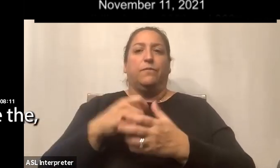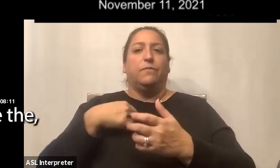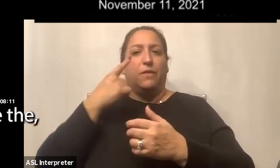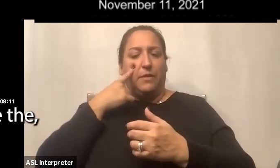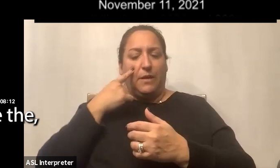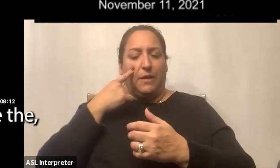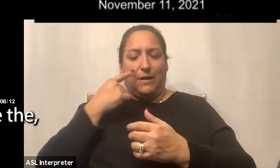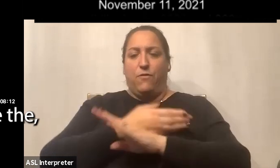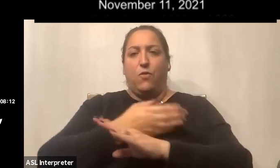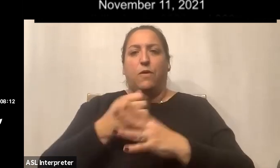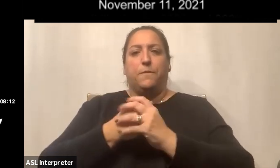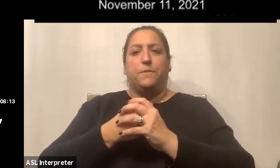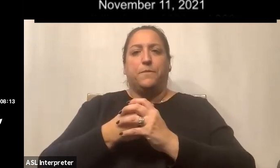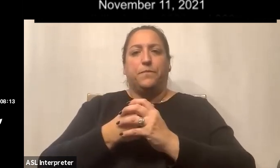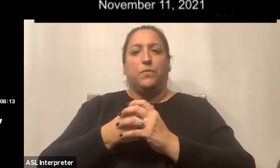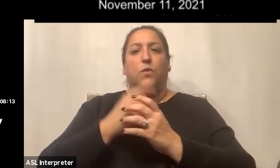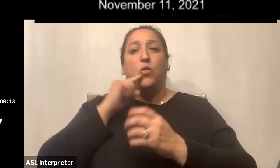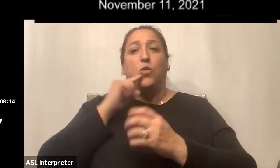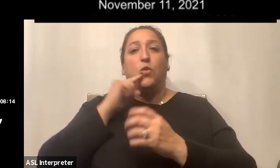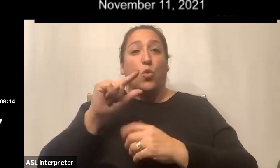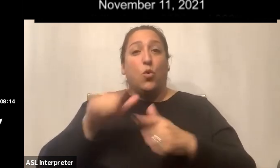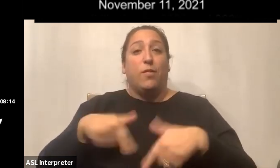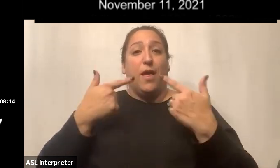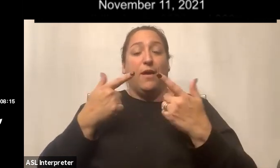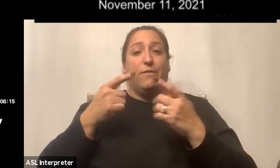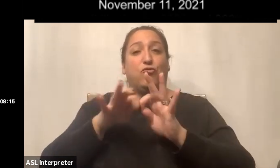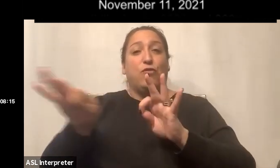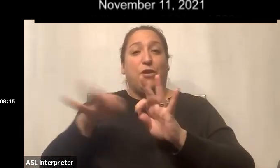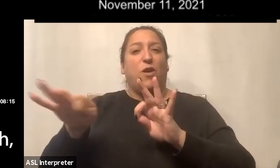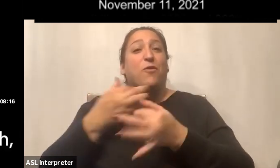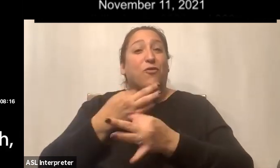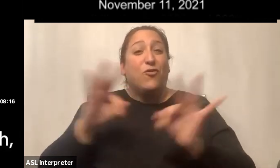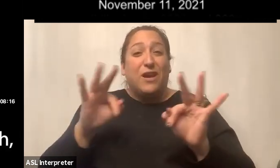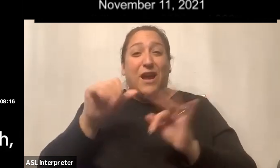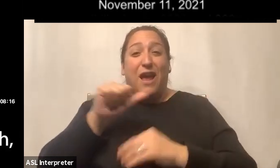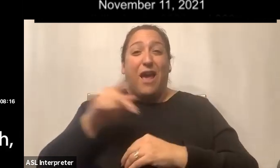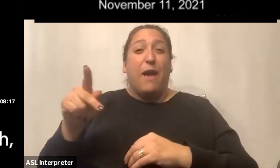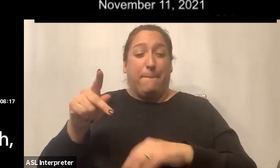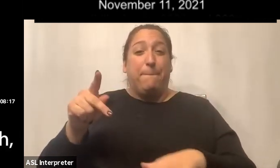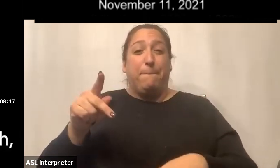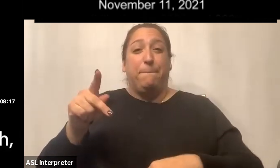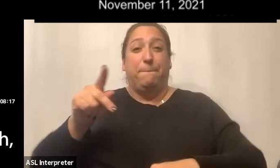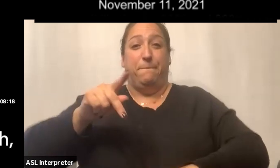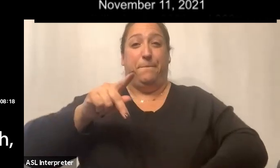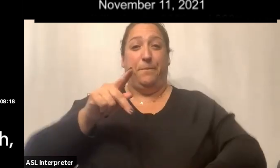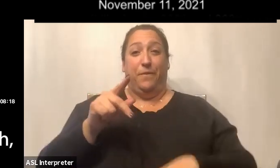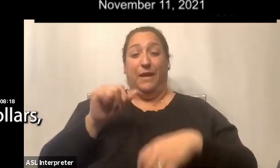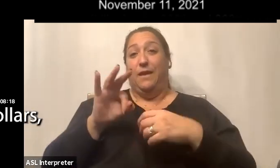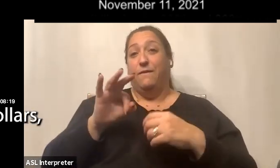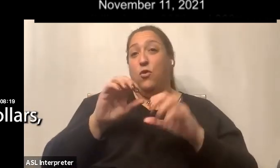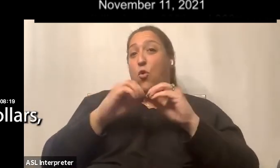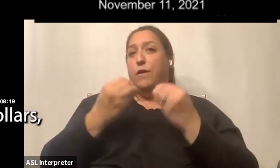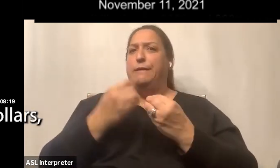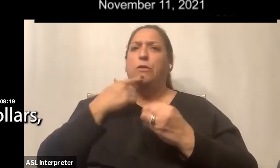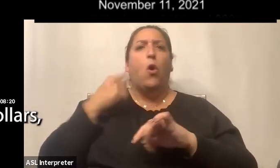said, things like the Google Live Transcribe, this is a free app. So if an organization says, oh, we